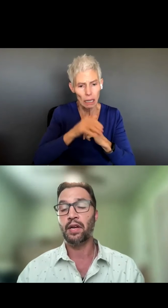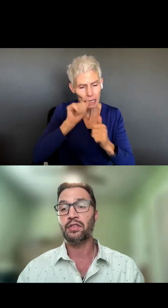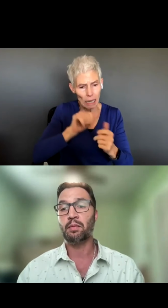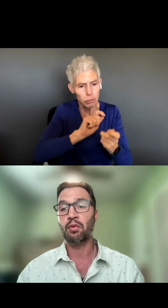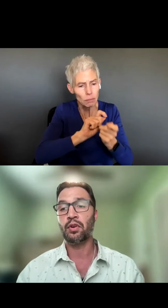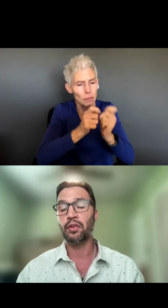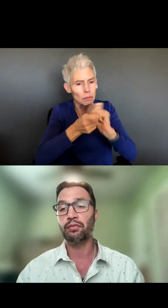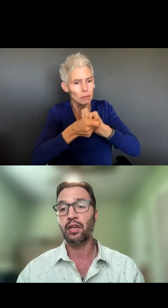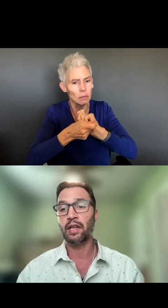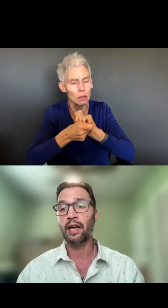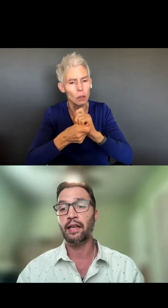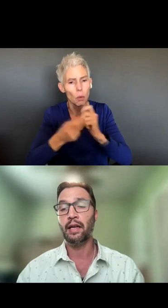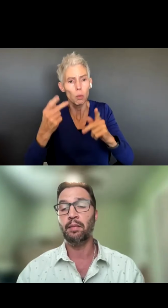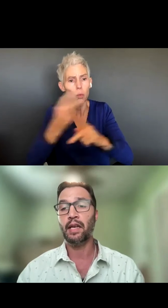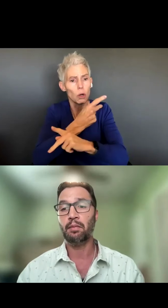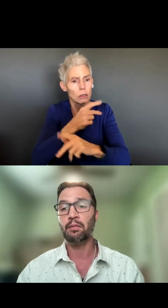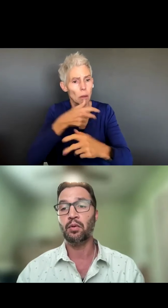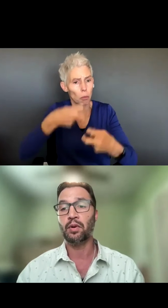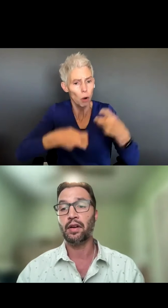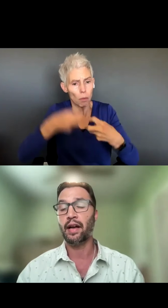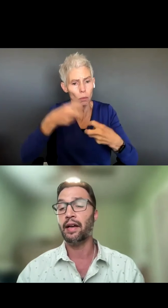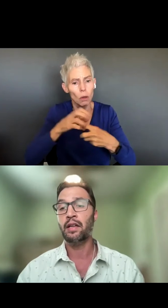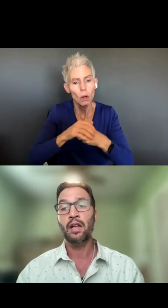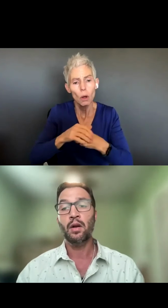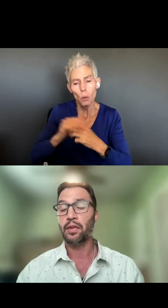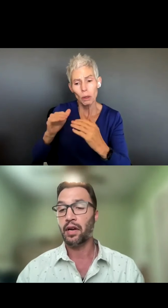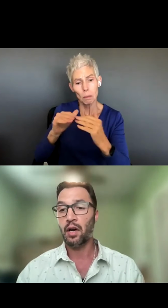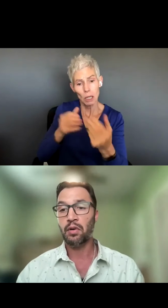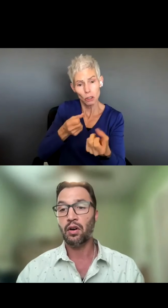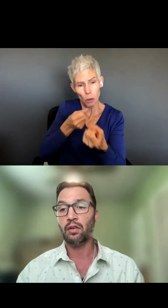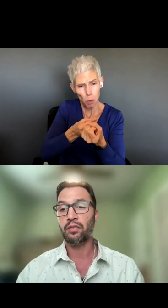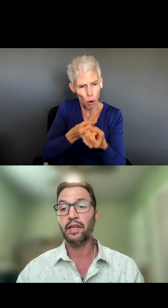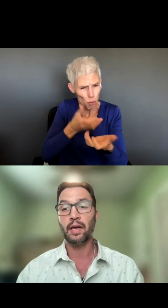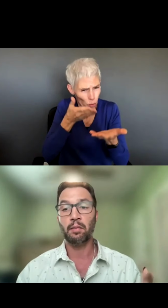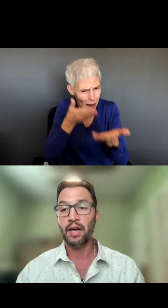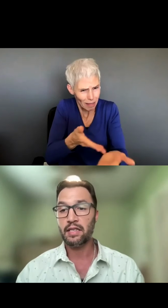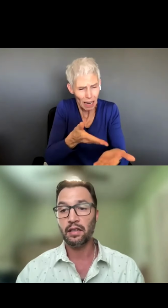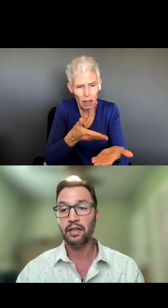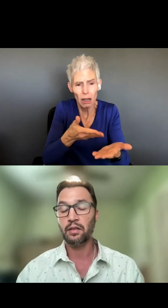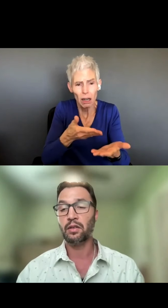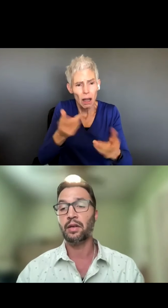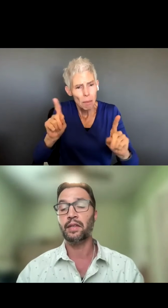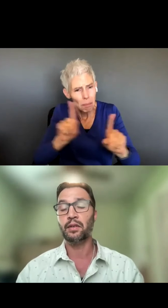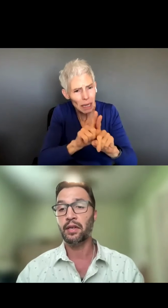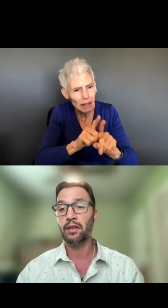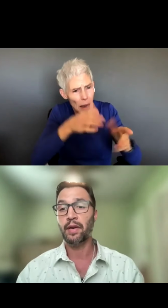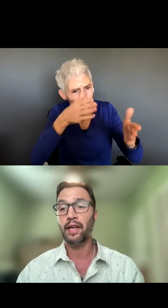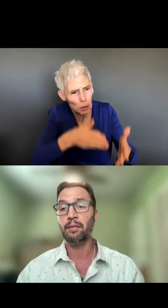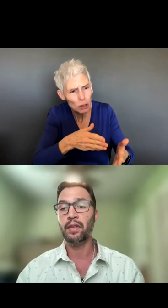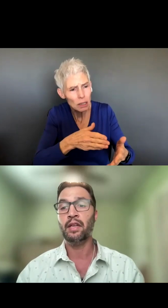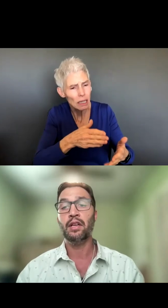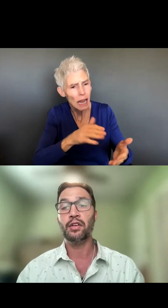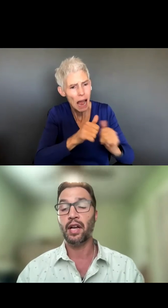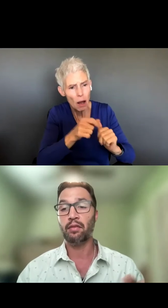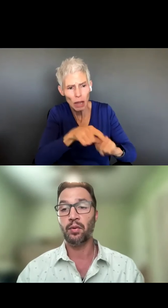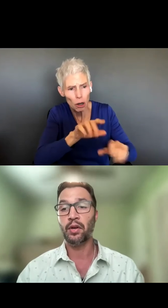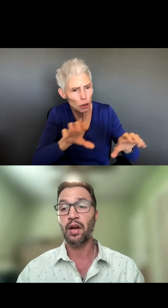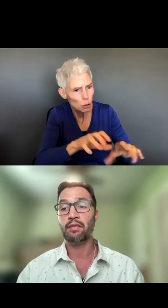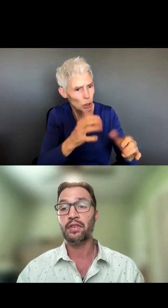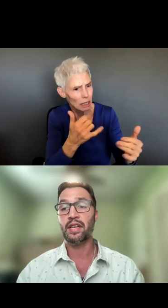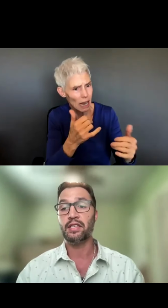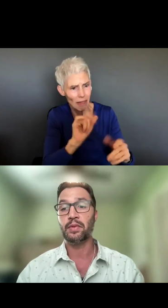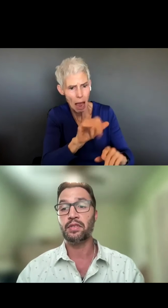with peer support on the front line and meeting people where they're at with a cup of coffee and a pastelito like we do here in Miami, you're going to have a